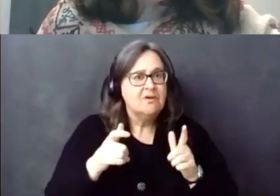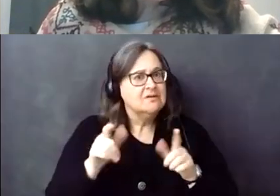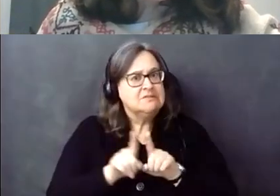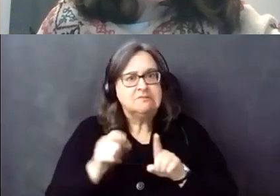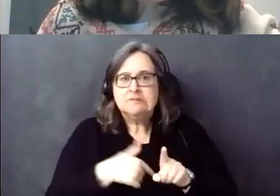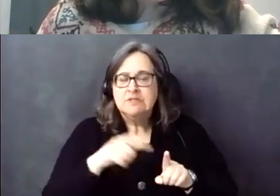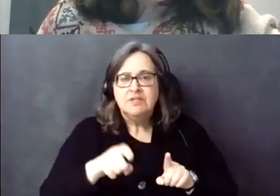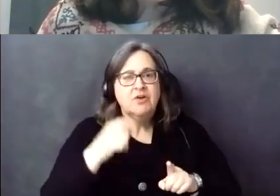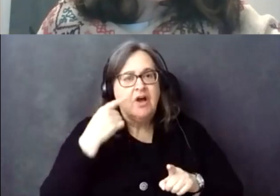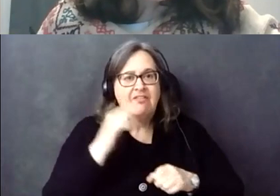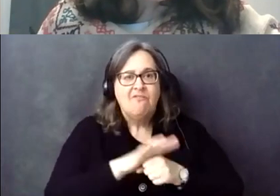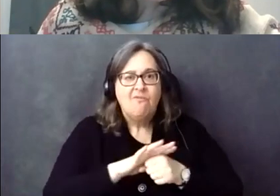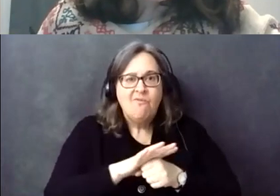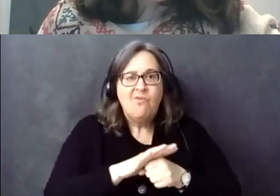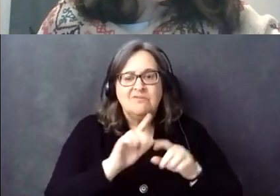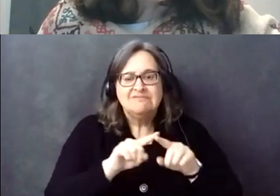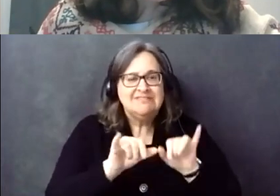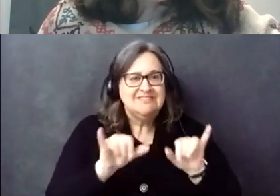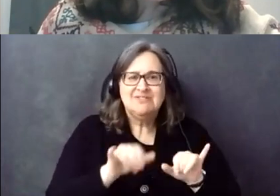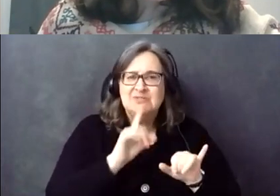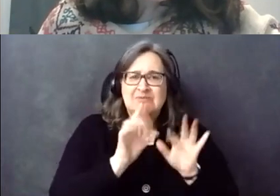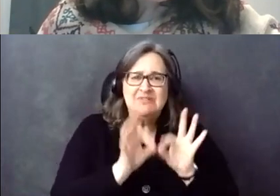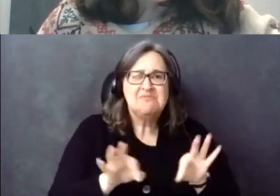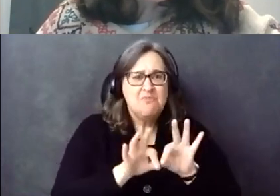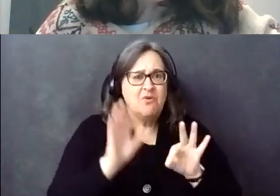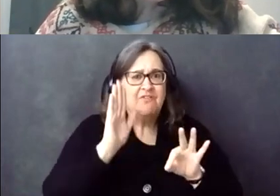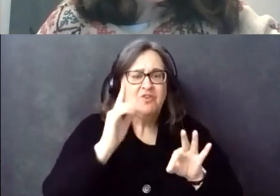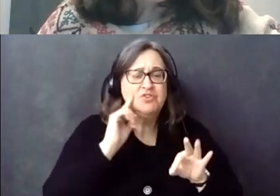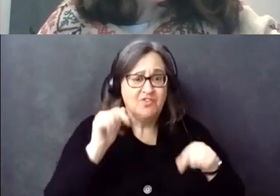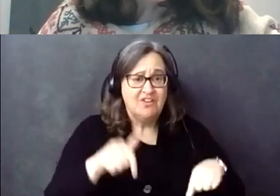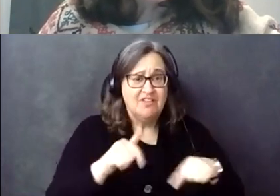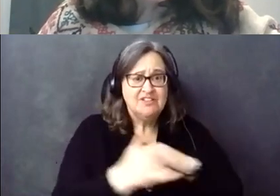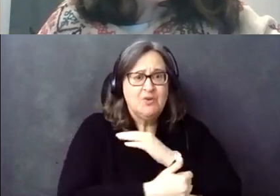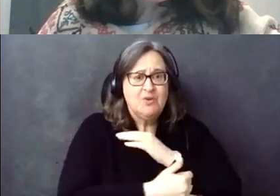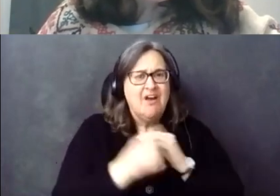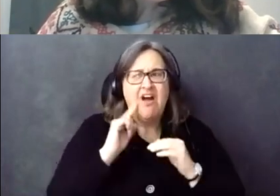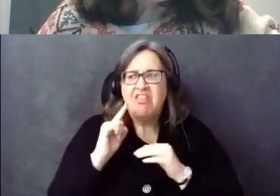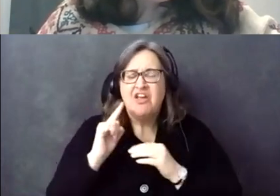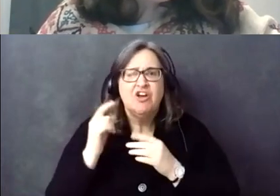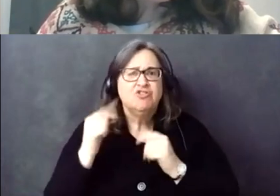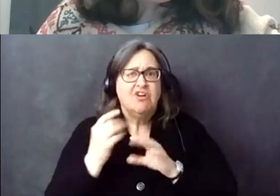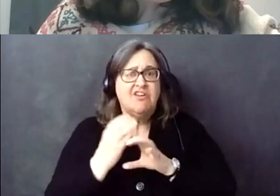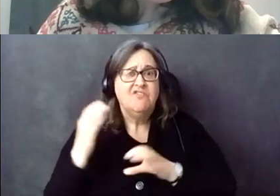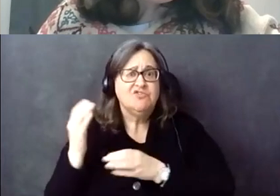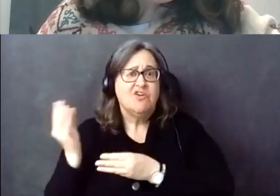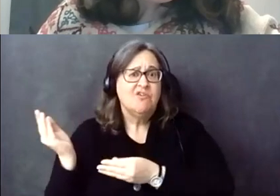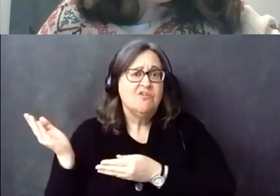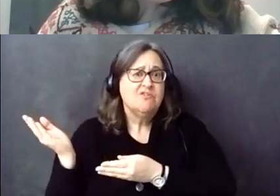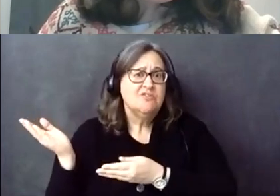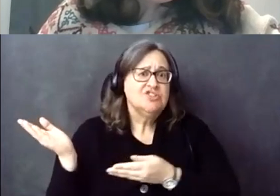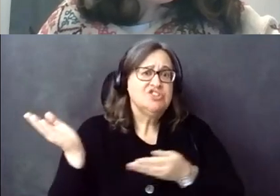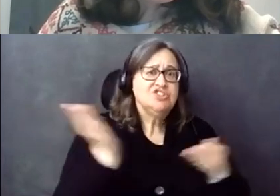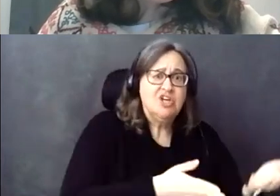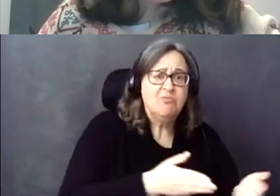I think that's going to be the future of this country. I think trying to ship something 1,500 miles from another state when it's unripe and try to get it to sit on the